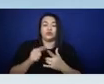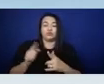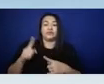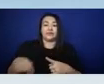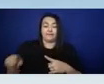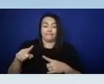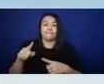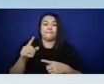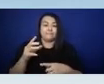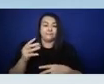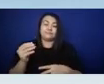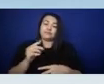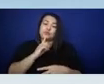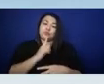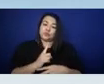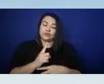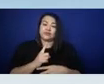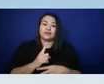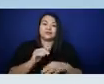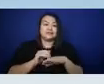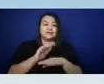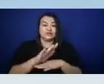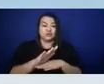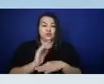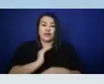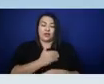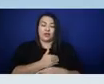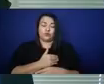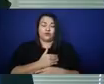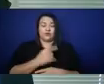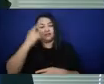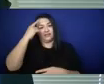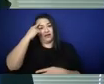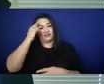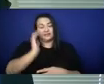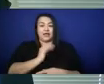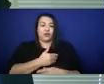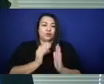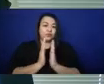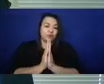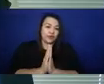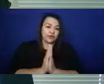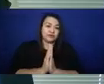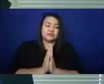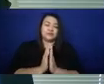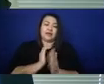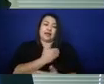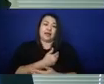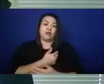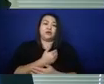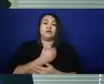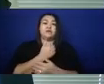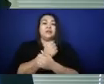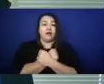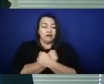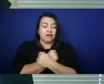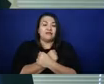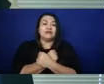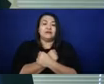so much, Chief. And I echo your condolences to all of the families who've lost a loved one,